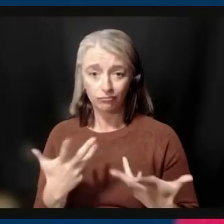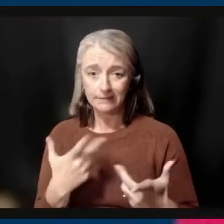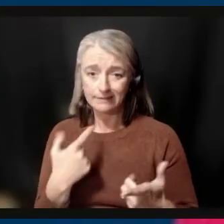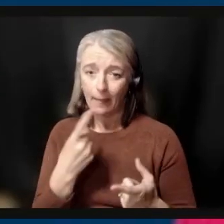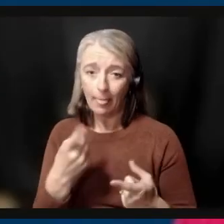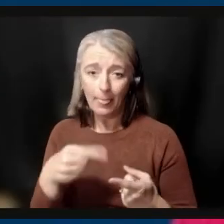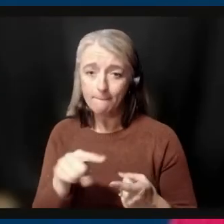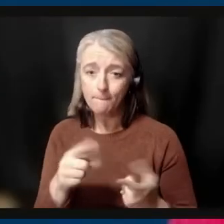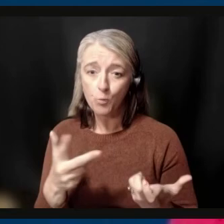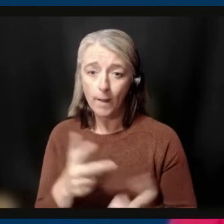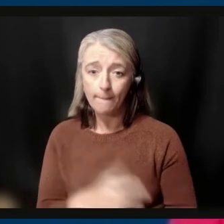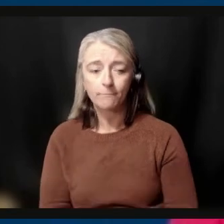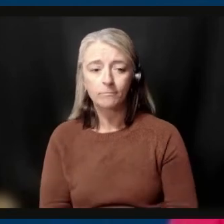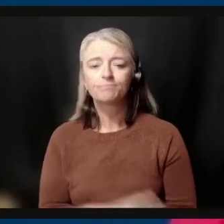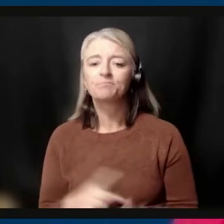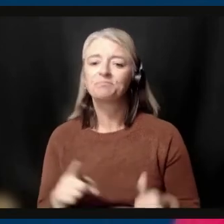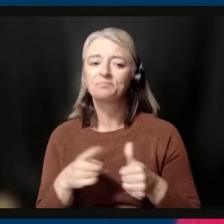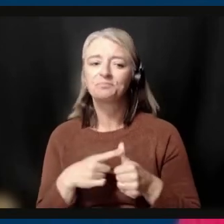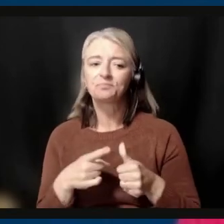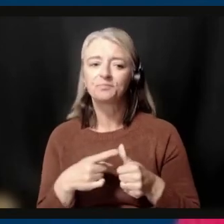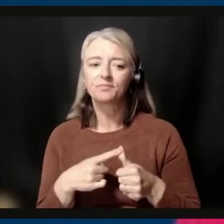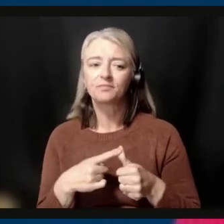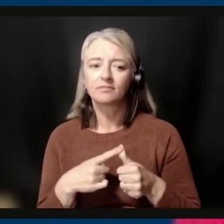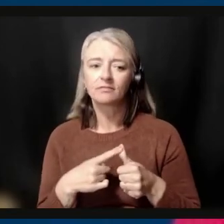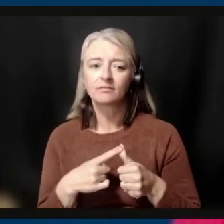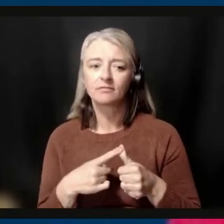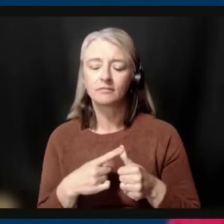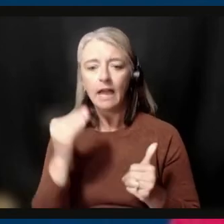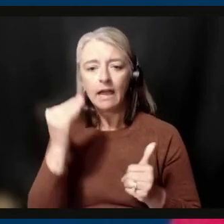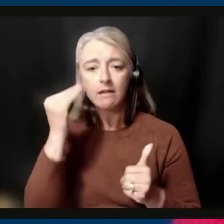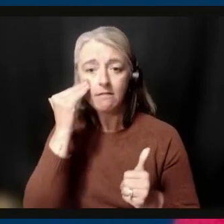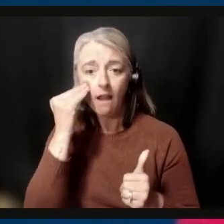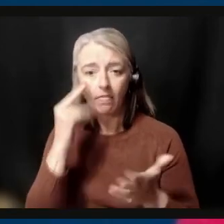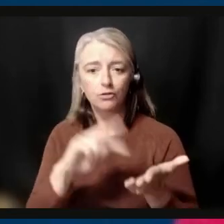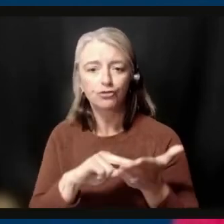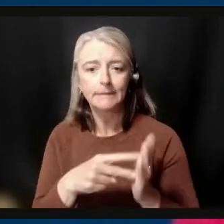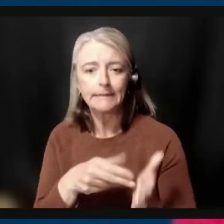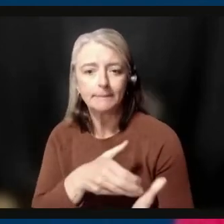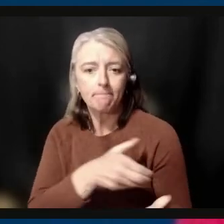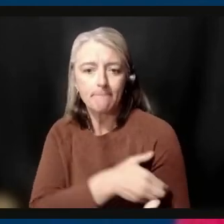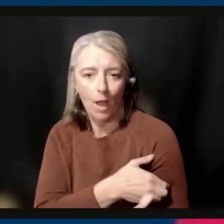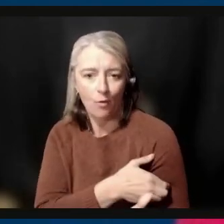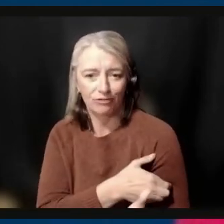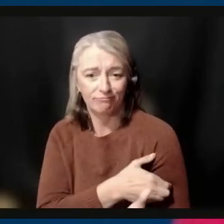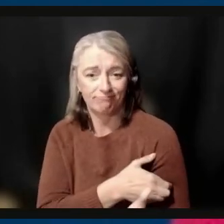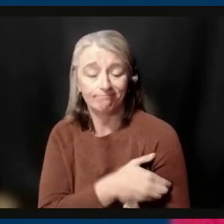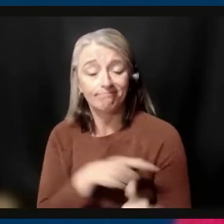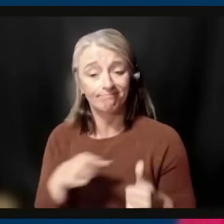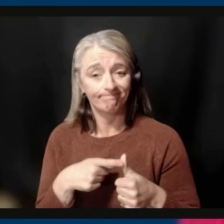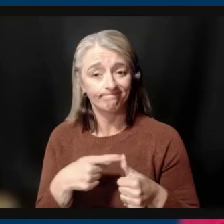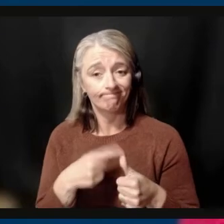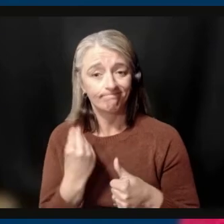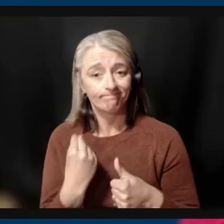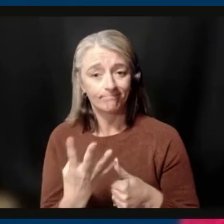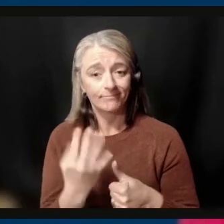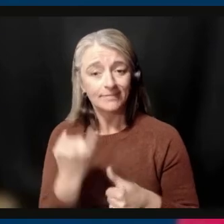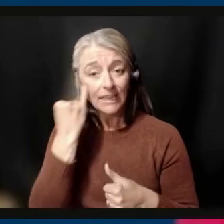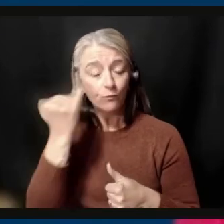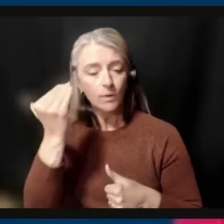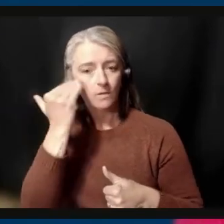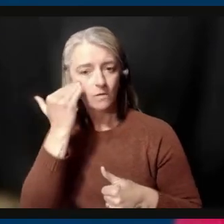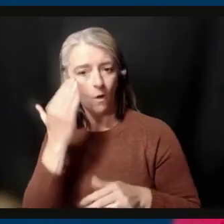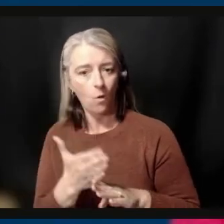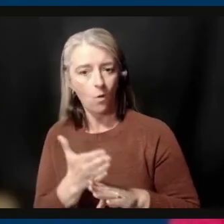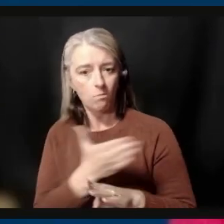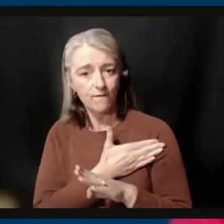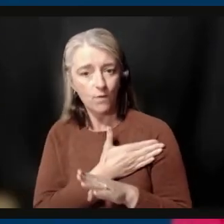First off, the first thing I think of is knowledge is power. If we know something, then we can do something